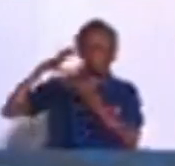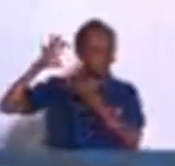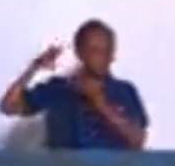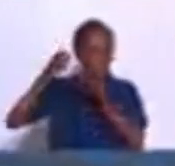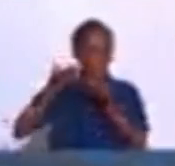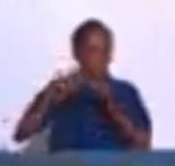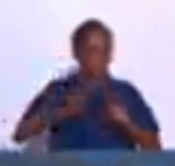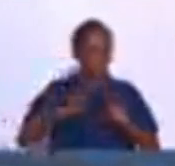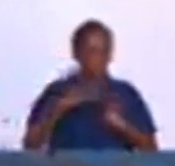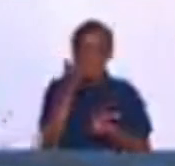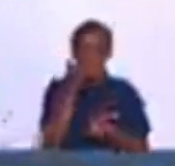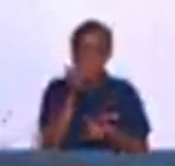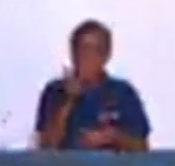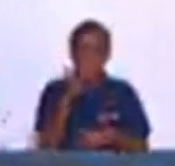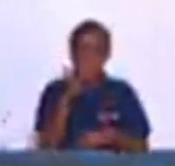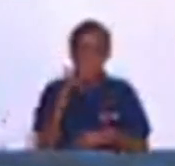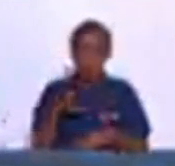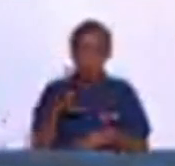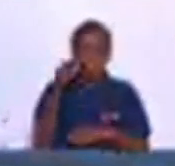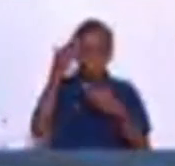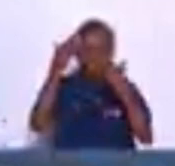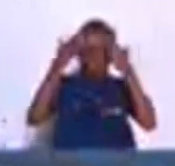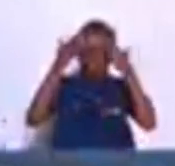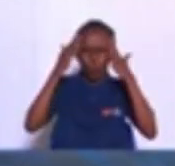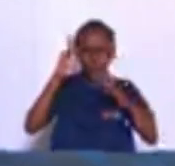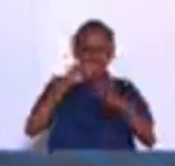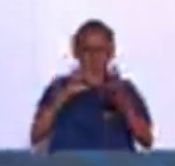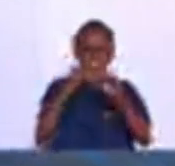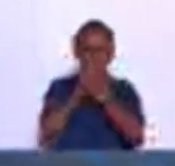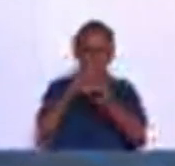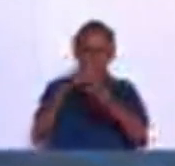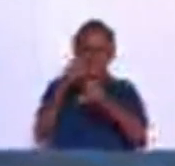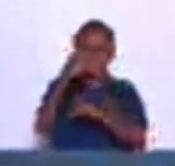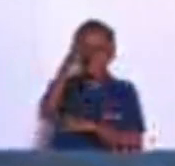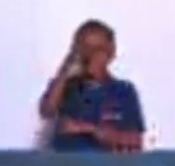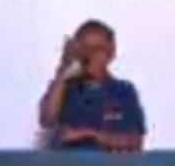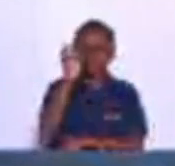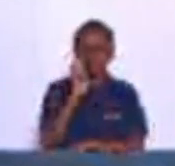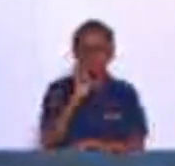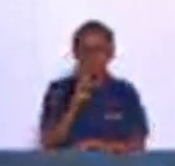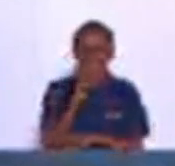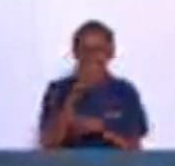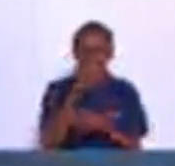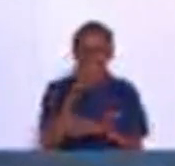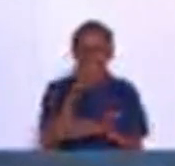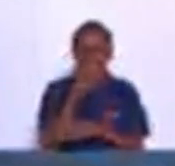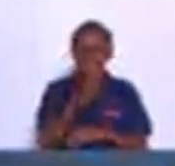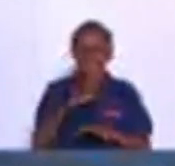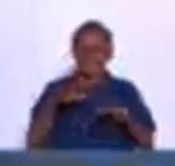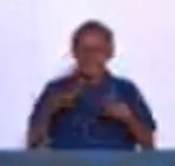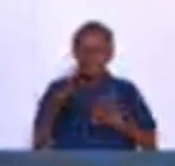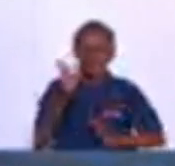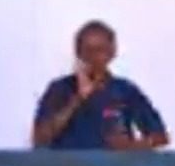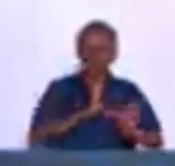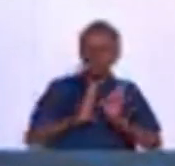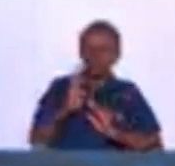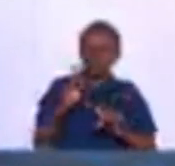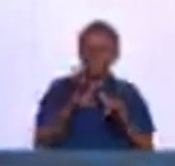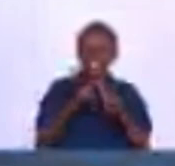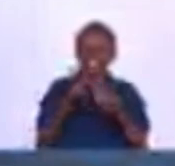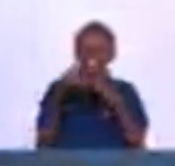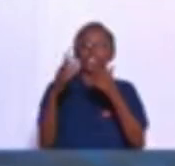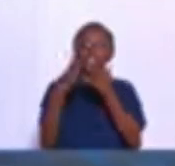Even young boys don't know what they will do next because they look at their fathers the way they are and they copy them.